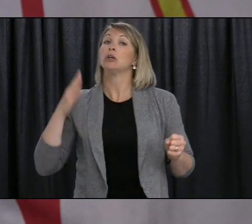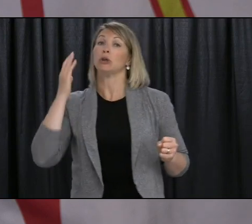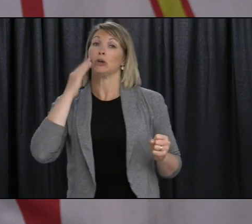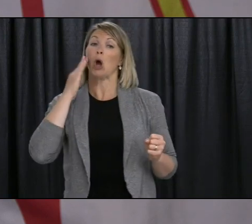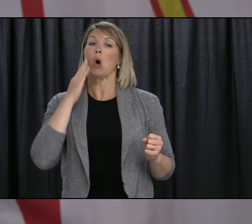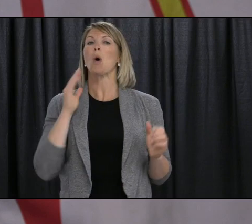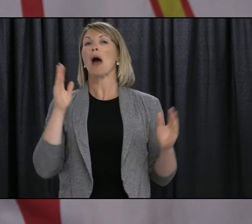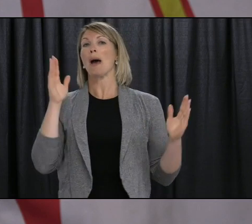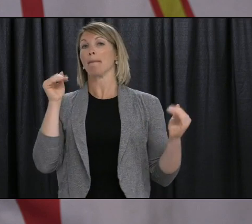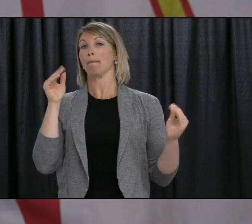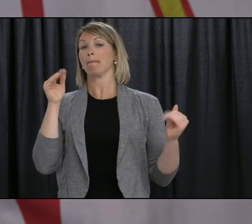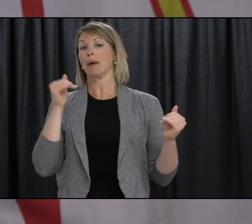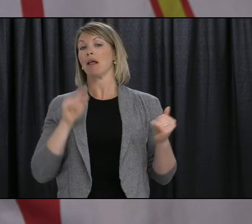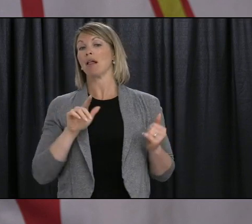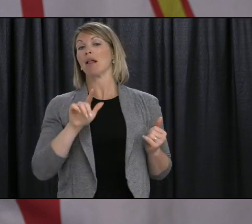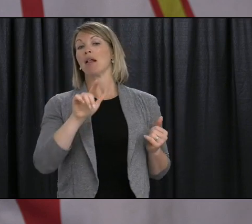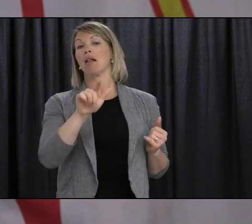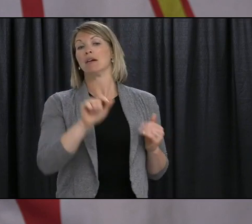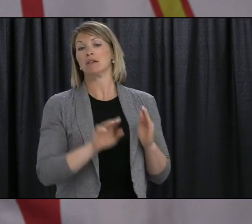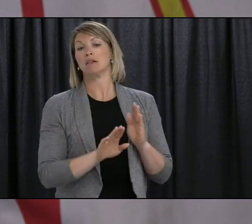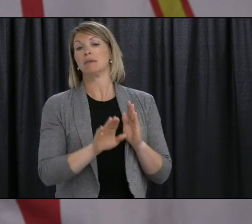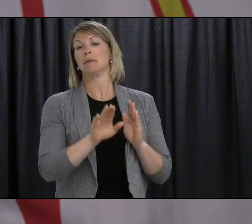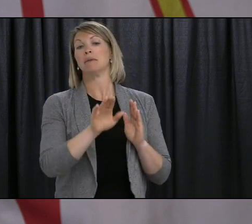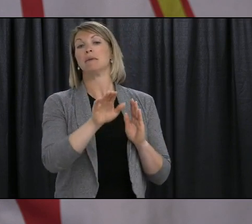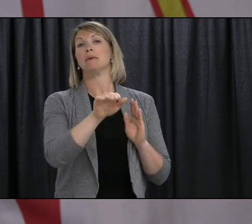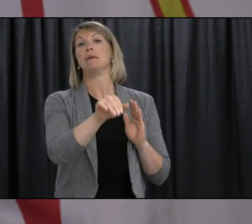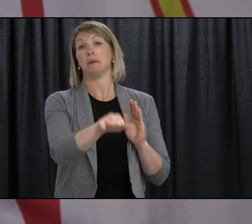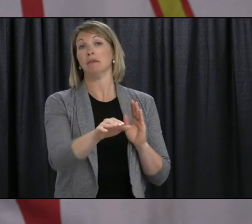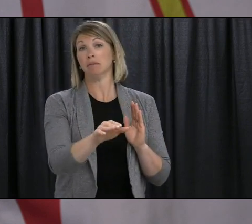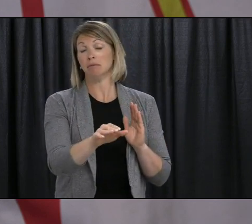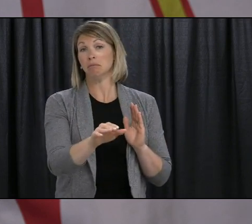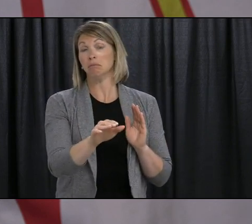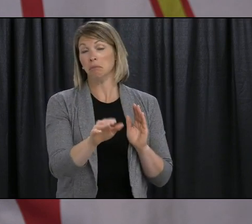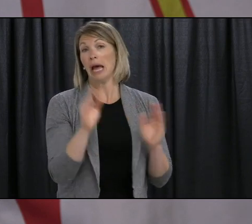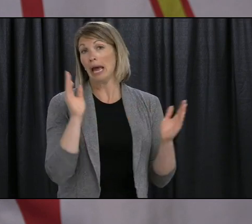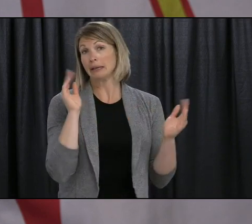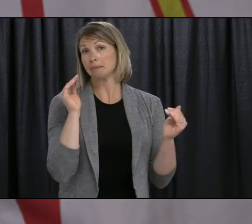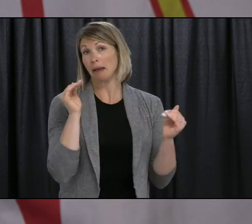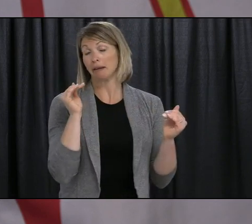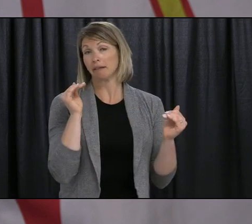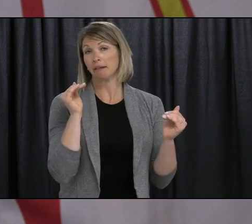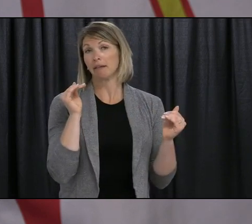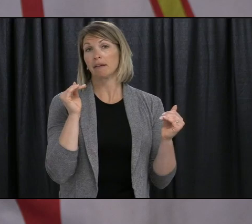things, as if we have another wave and see